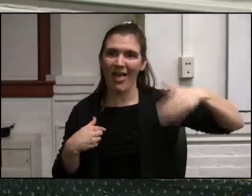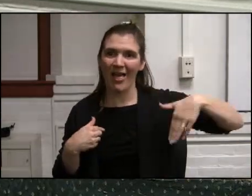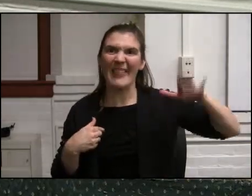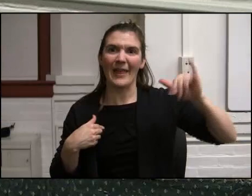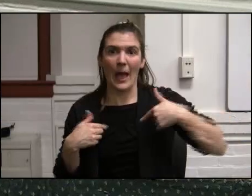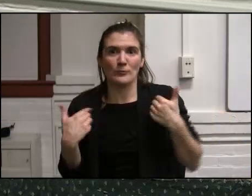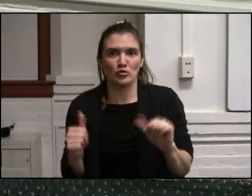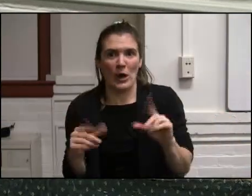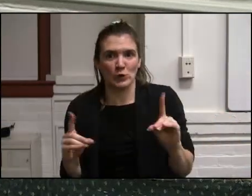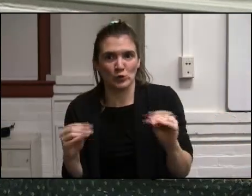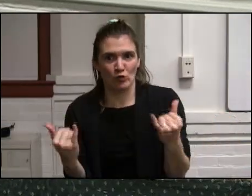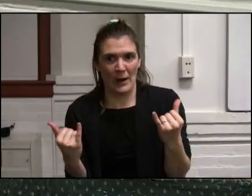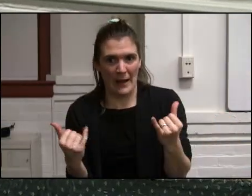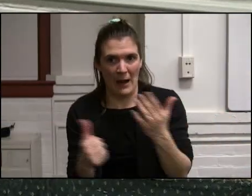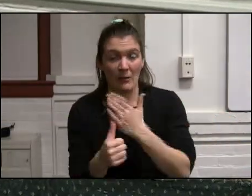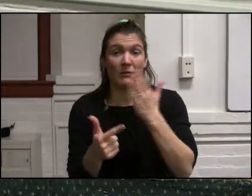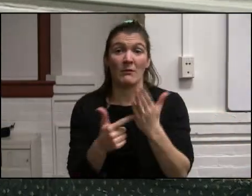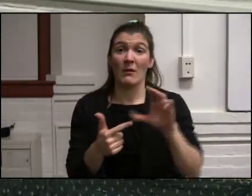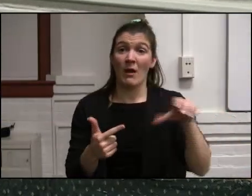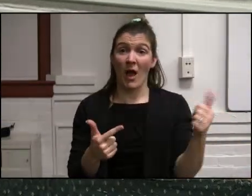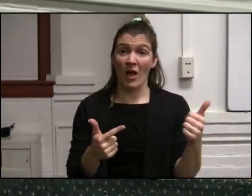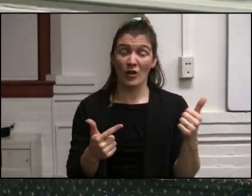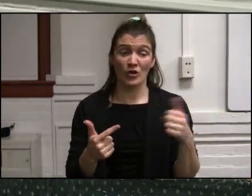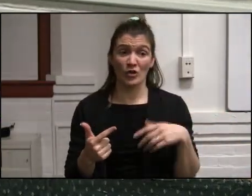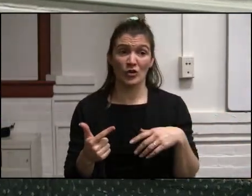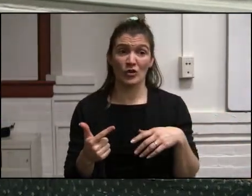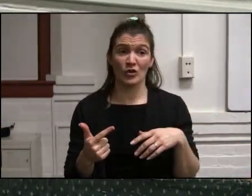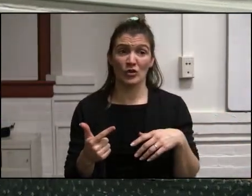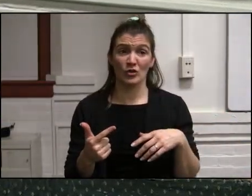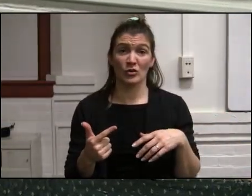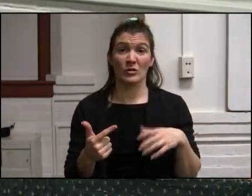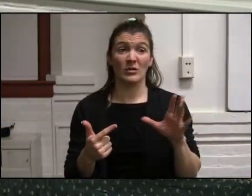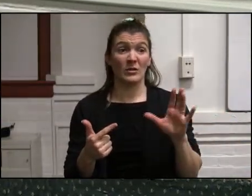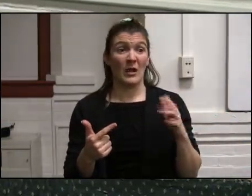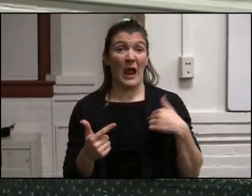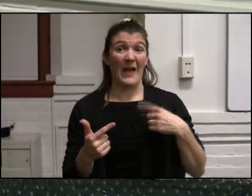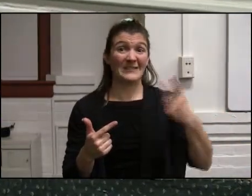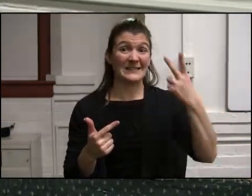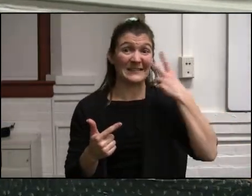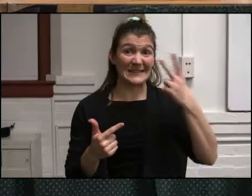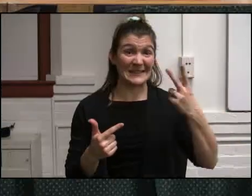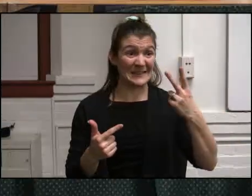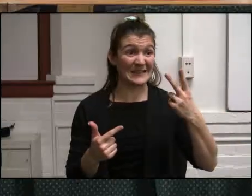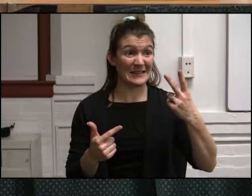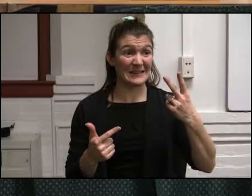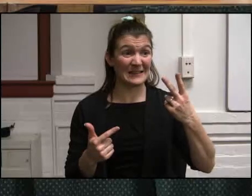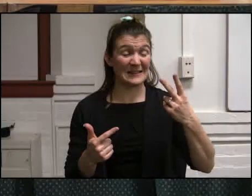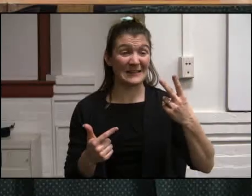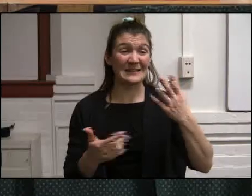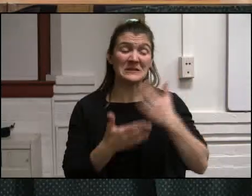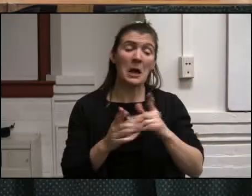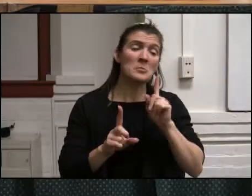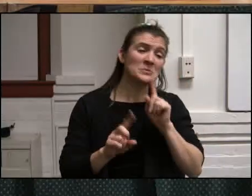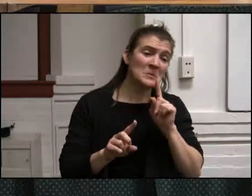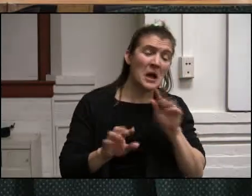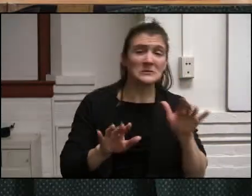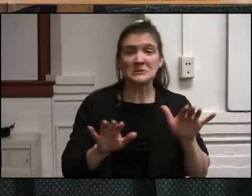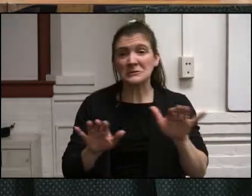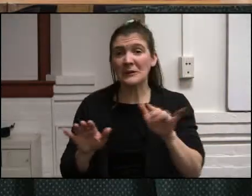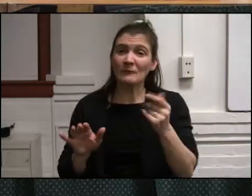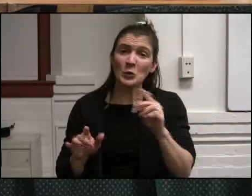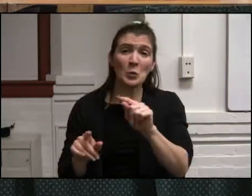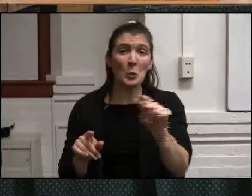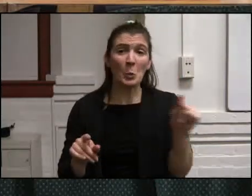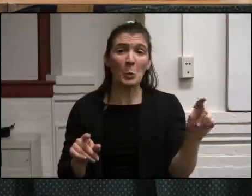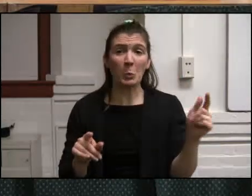what I'm doing. The other thing, I don't think, from the responses that I've seen, and they're small, but the number of